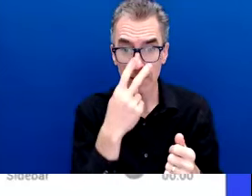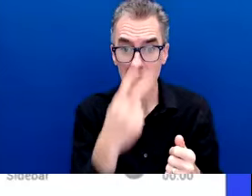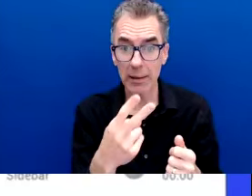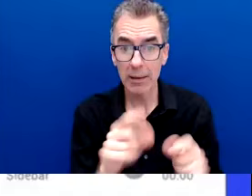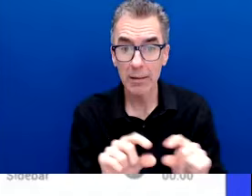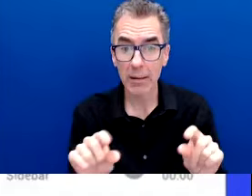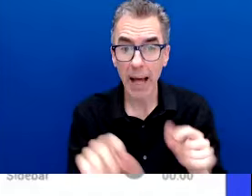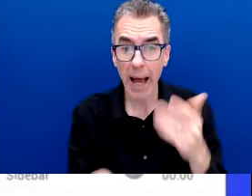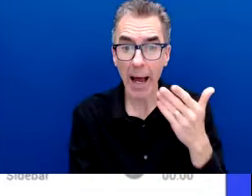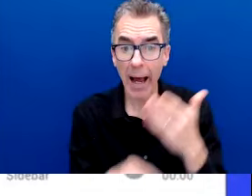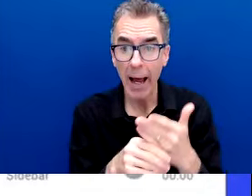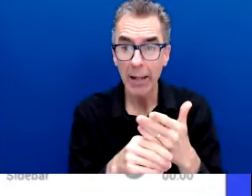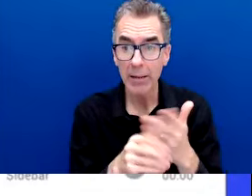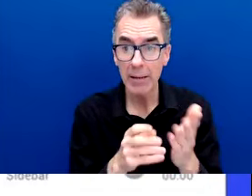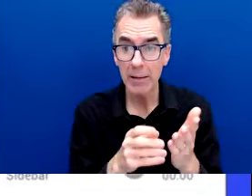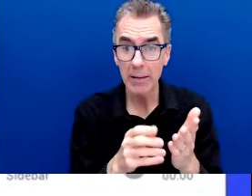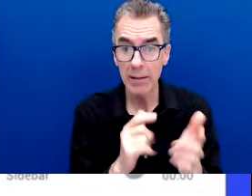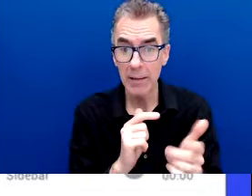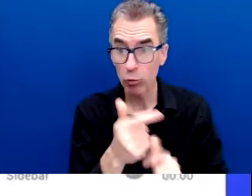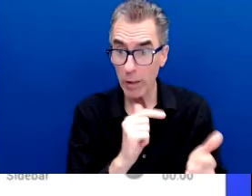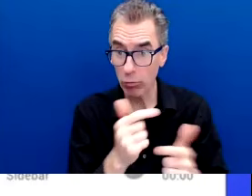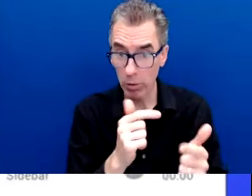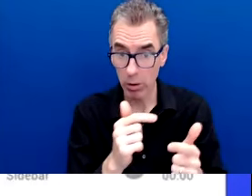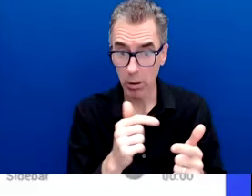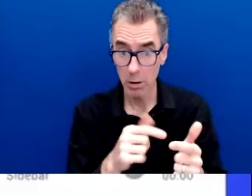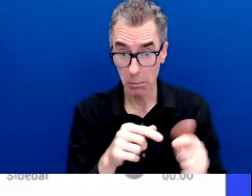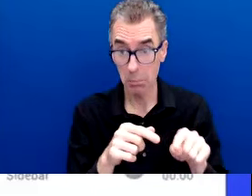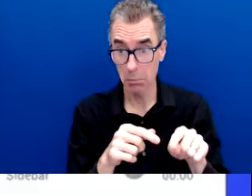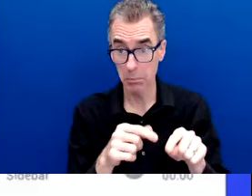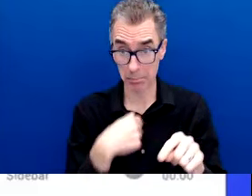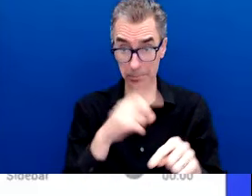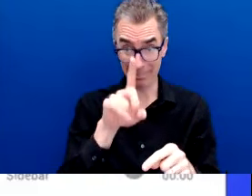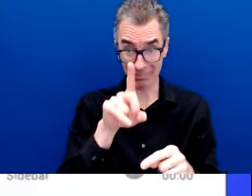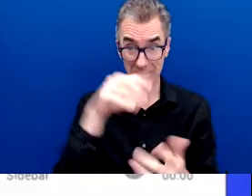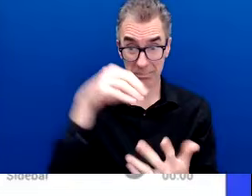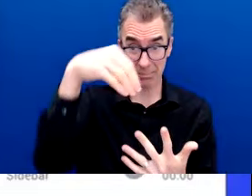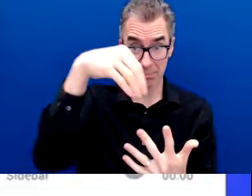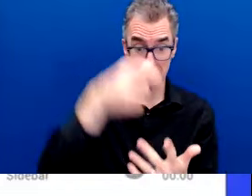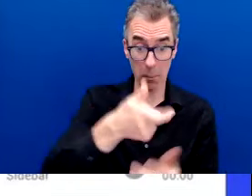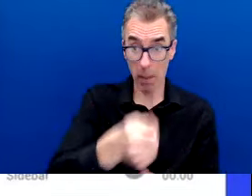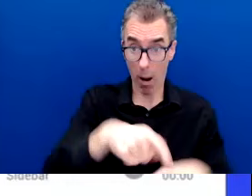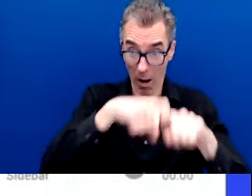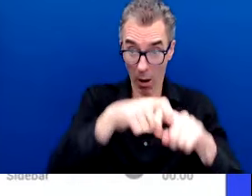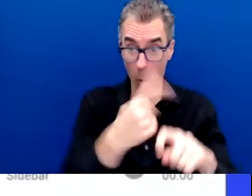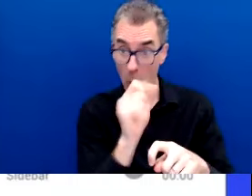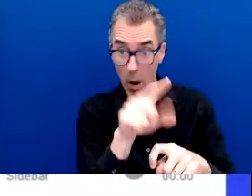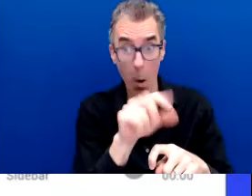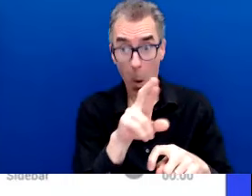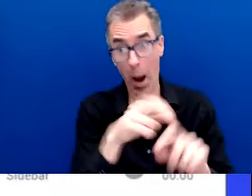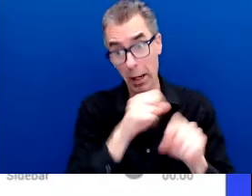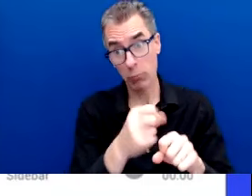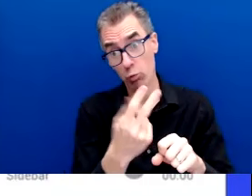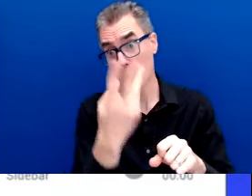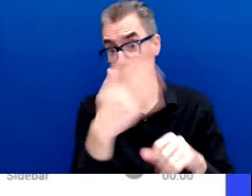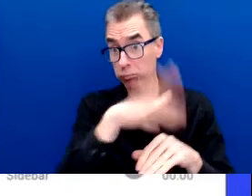interaction to the group. So I have it stopped. I could ask multiple questions right here. or I can advance the video and